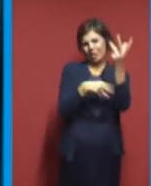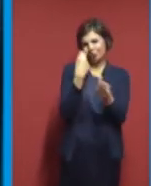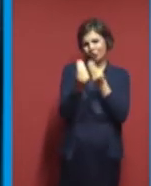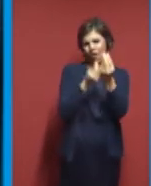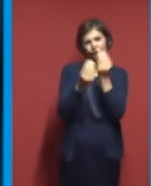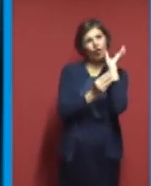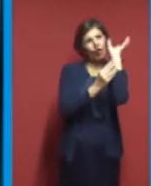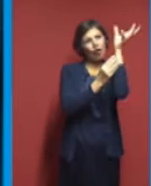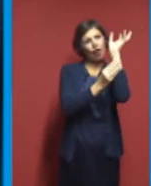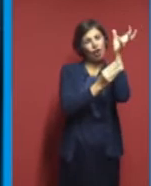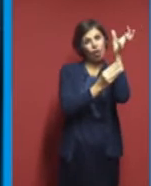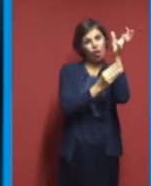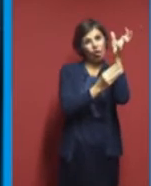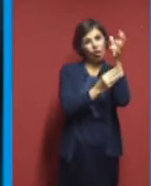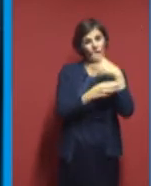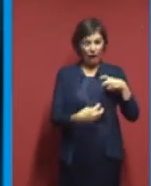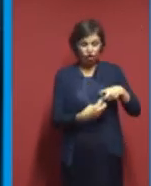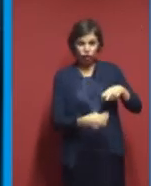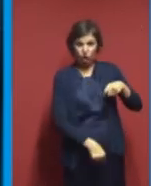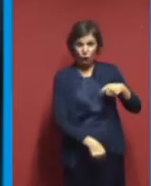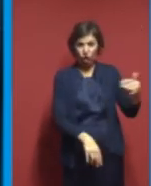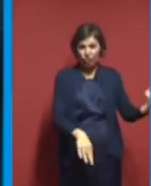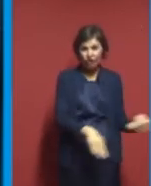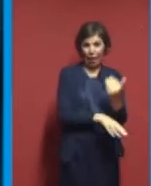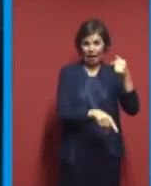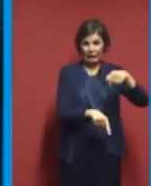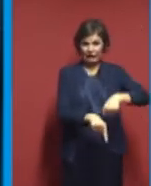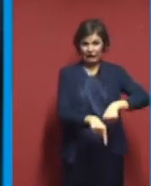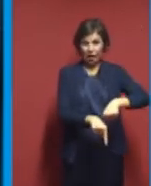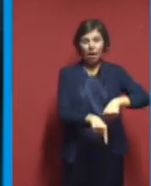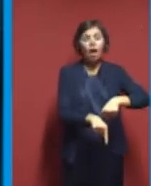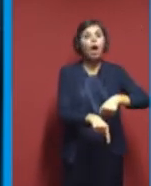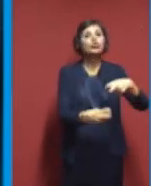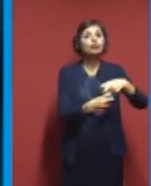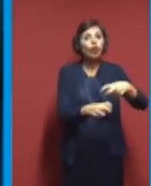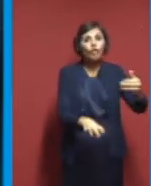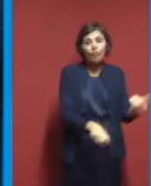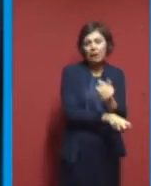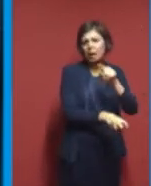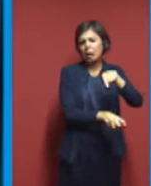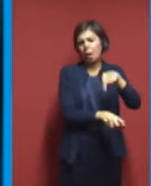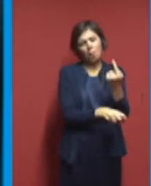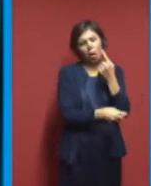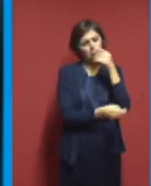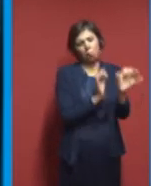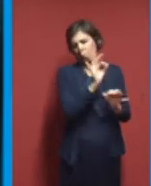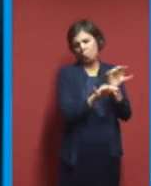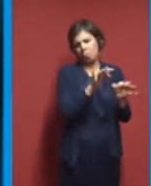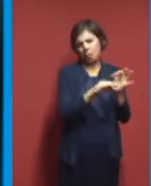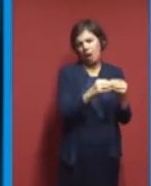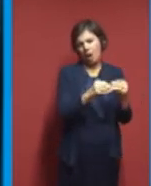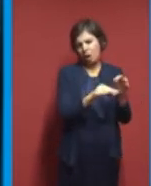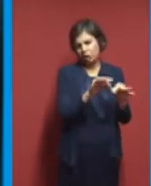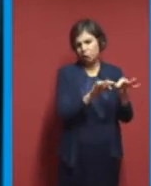Surgeons were able to restore her knee, actually. They gave her a new patella from a donor. They refashioned ligaments out of her